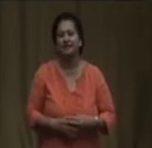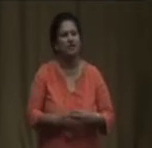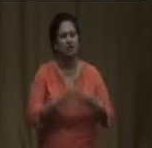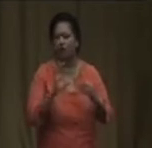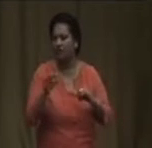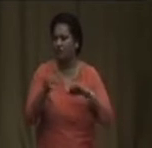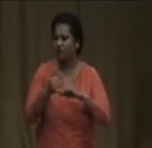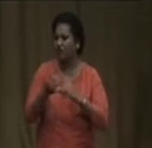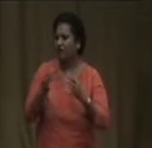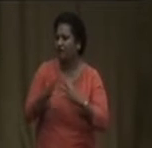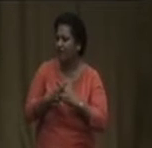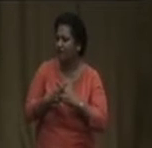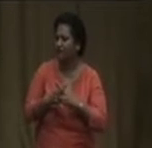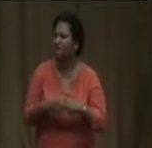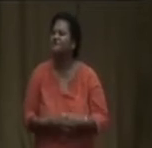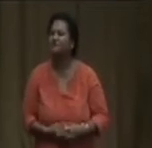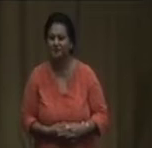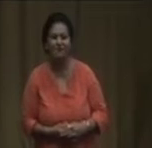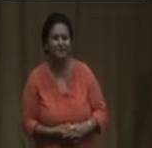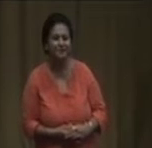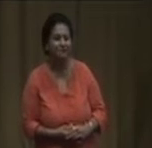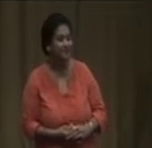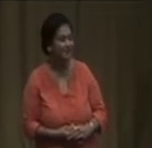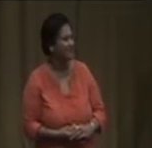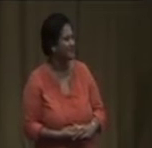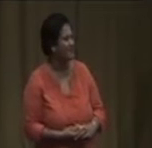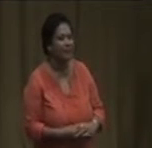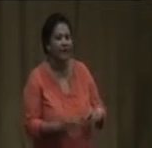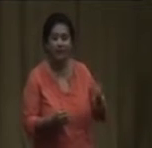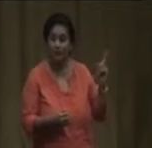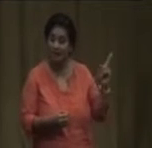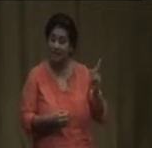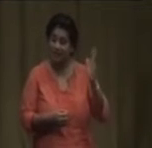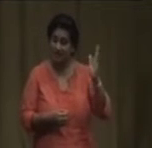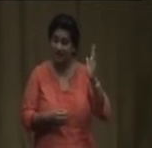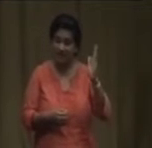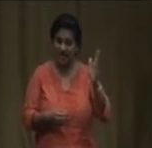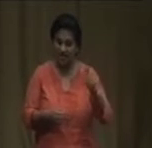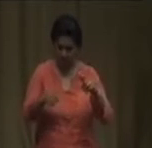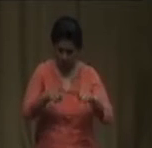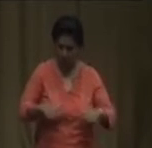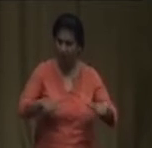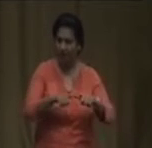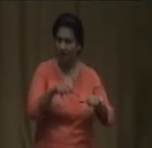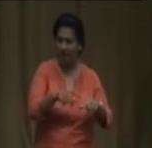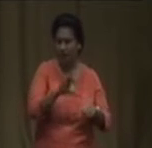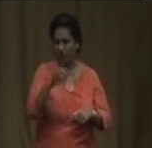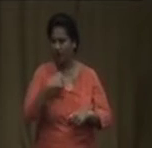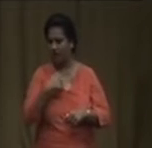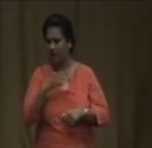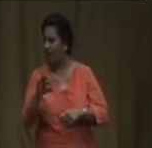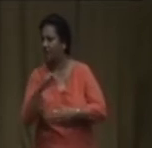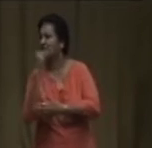software. What is also important, and I just want to mention this, is that I'm running the presentation locally. In other words, I'm not relying on an